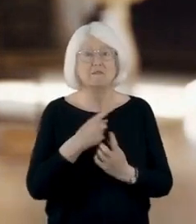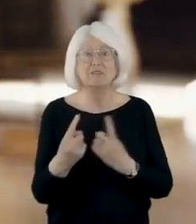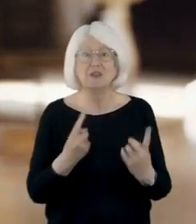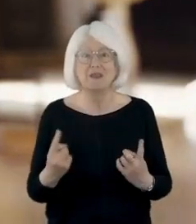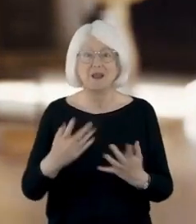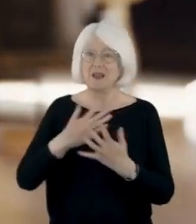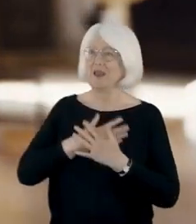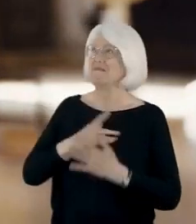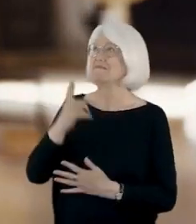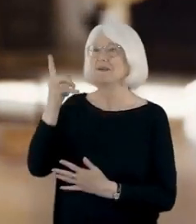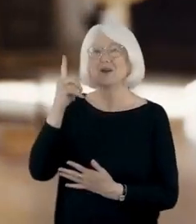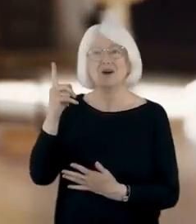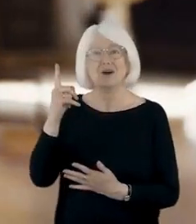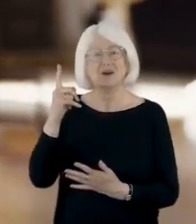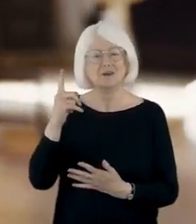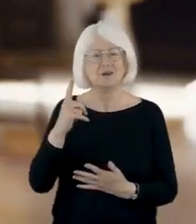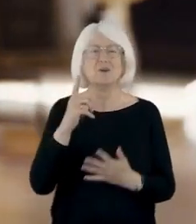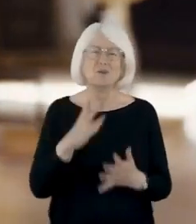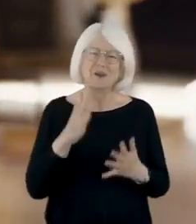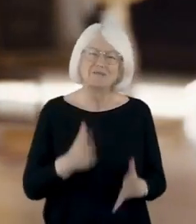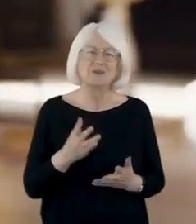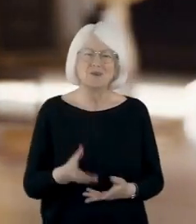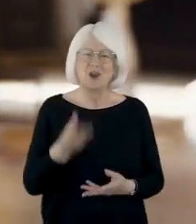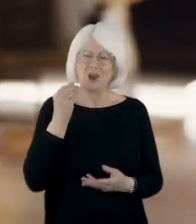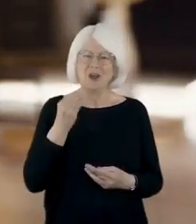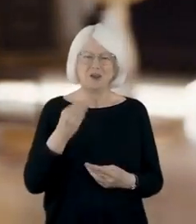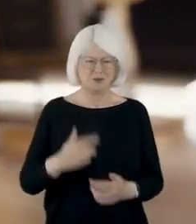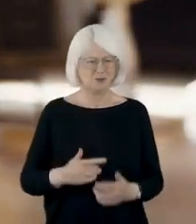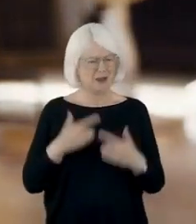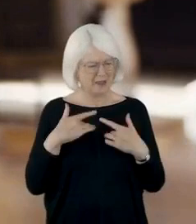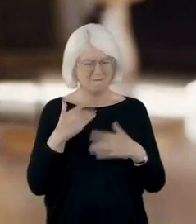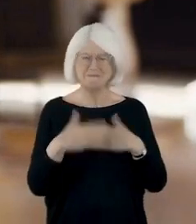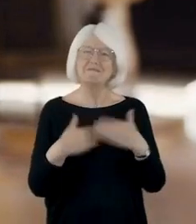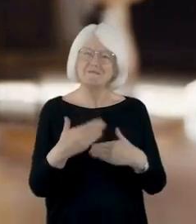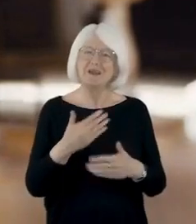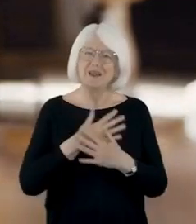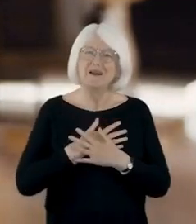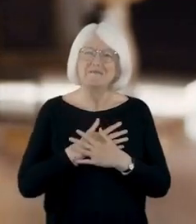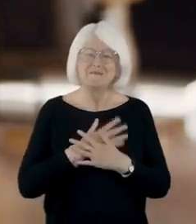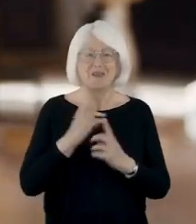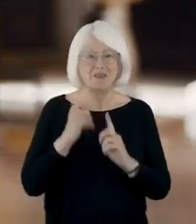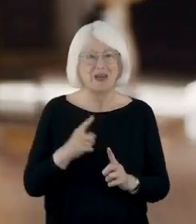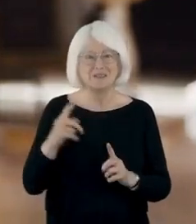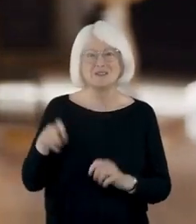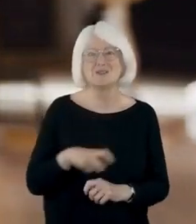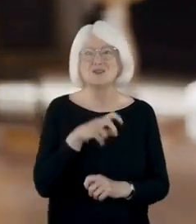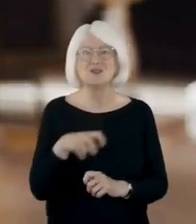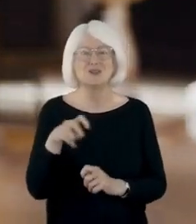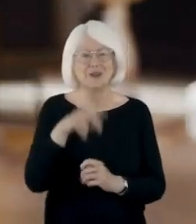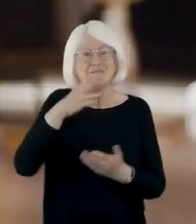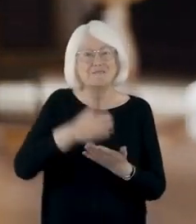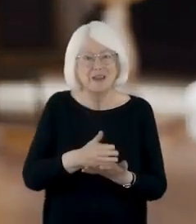God. Learning to live in that love is the journey of faith to which we have all been called by